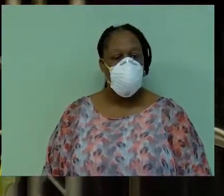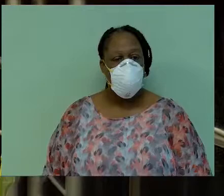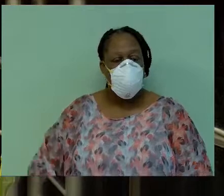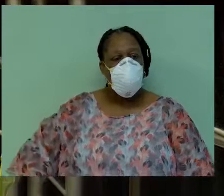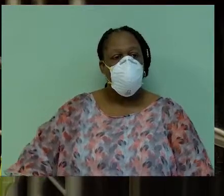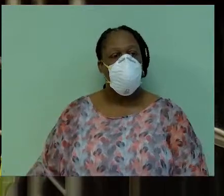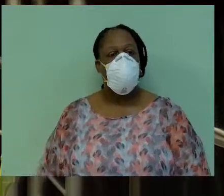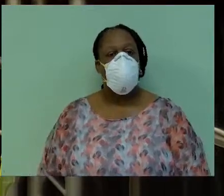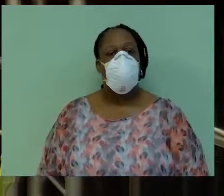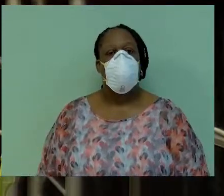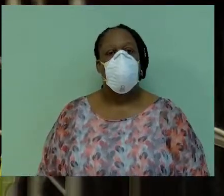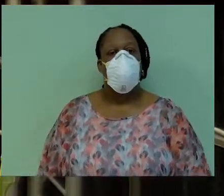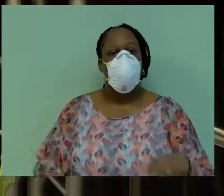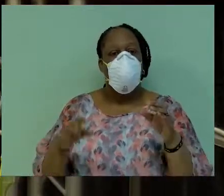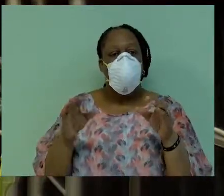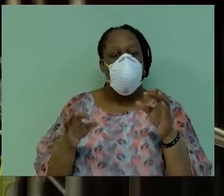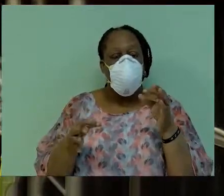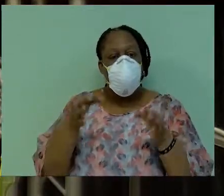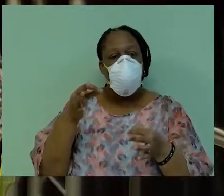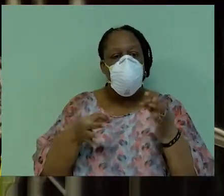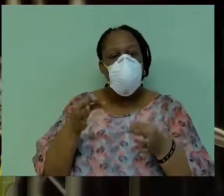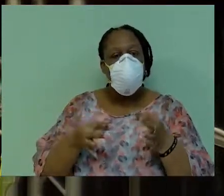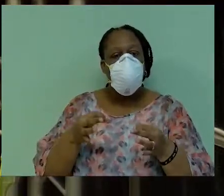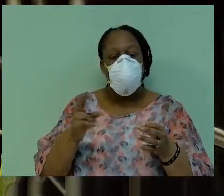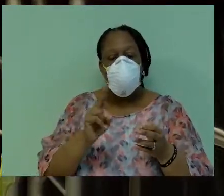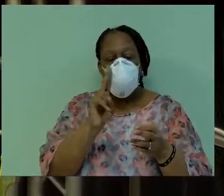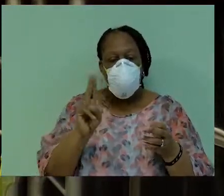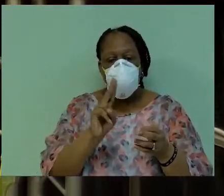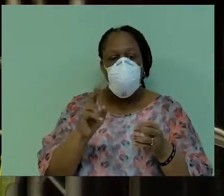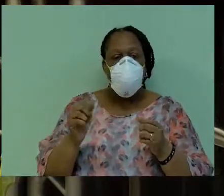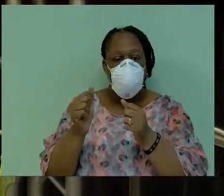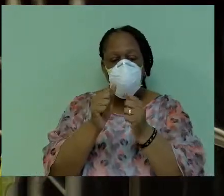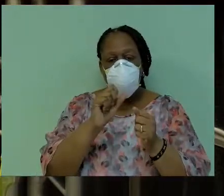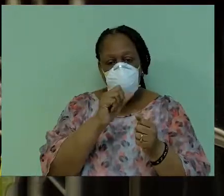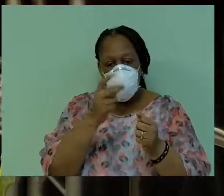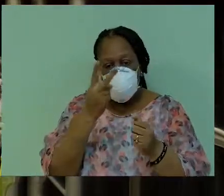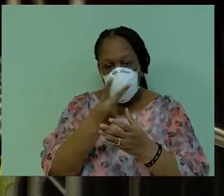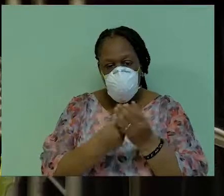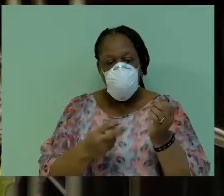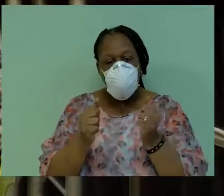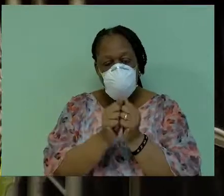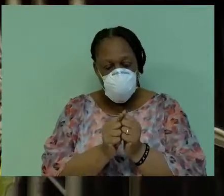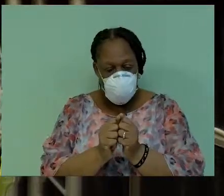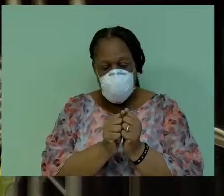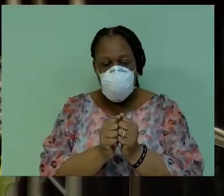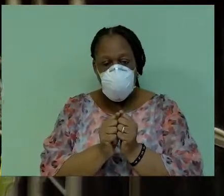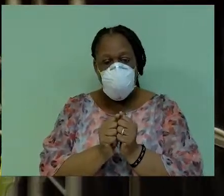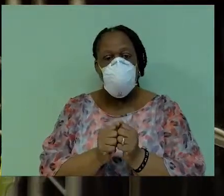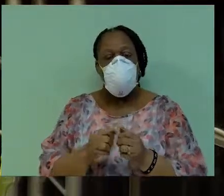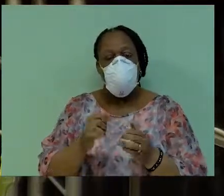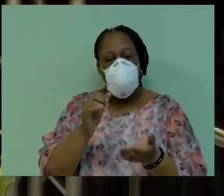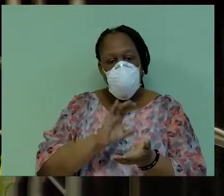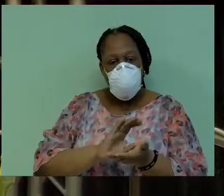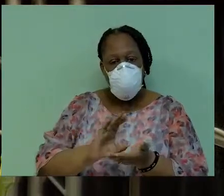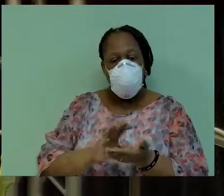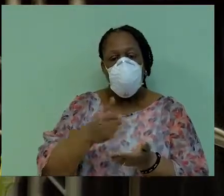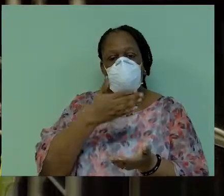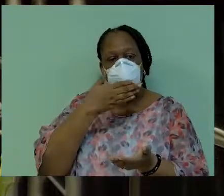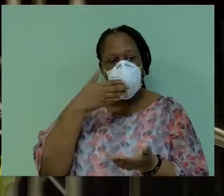oils and grease deposits, it's also miscible in water, so it's easy to